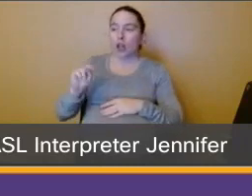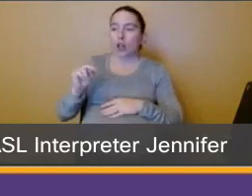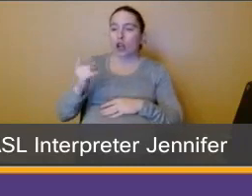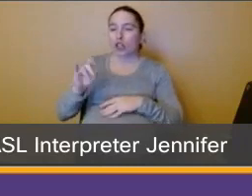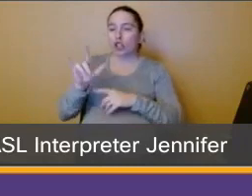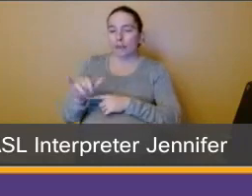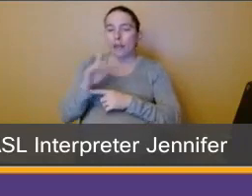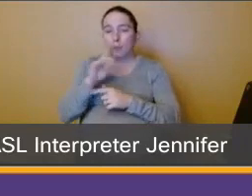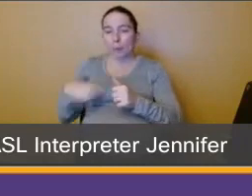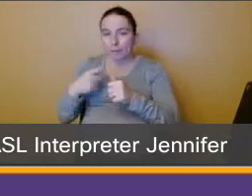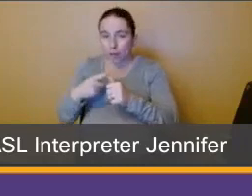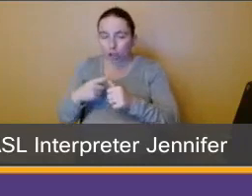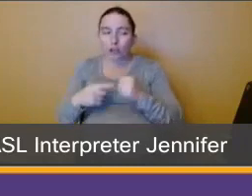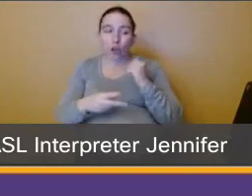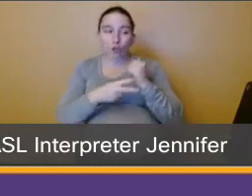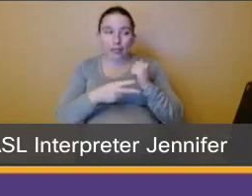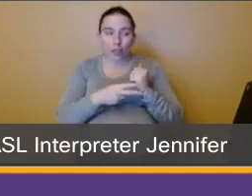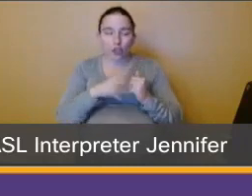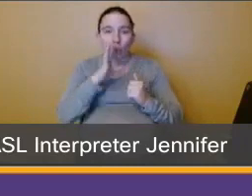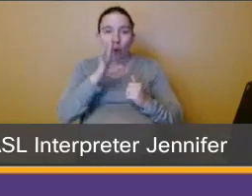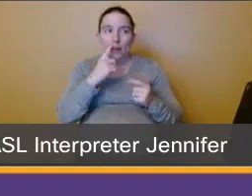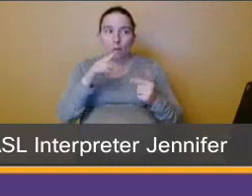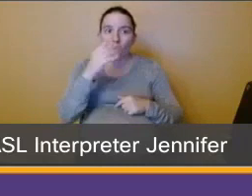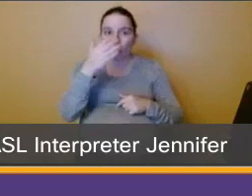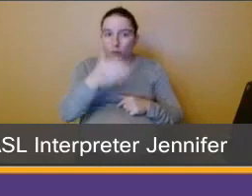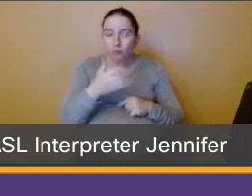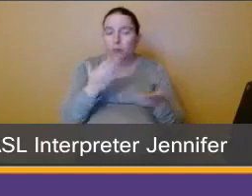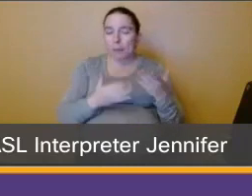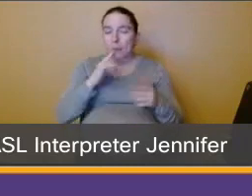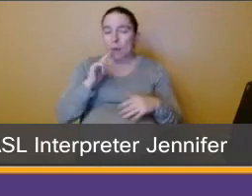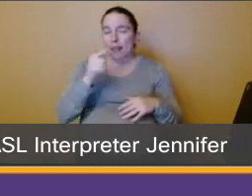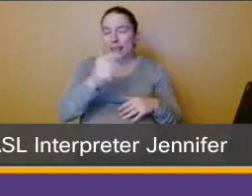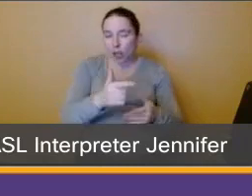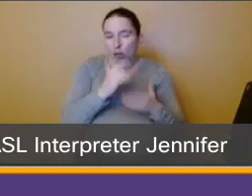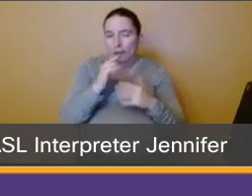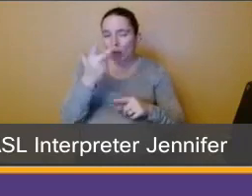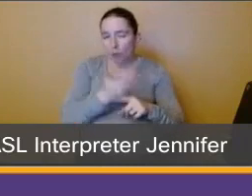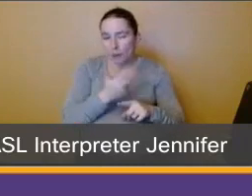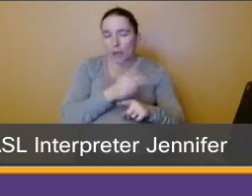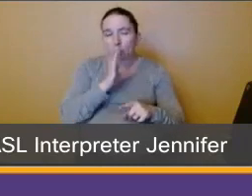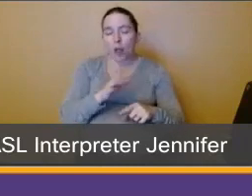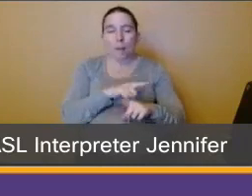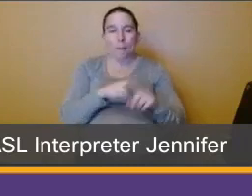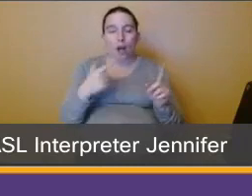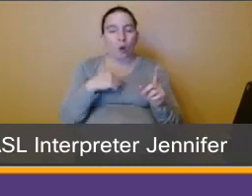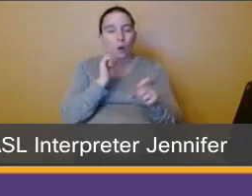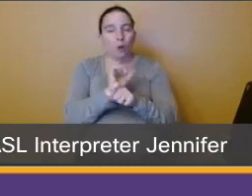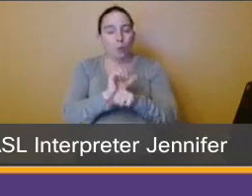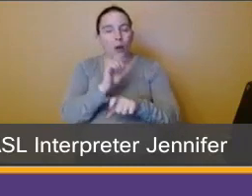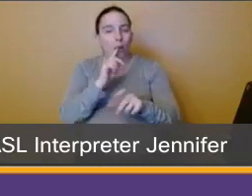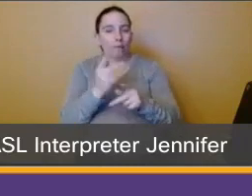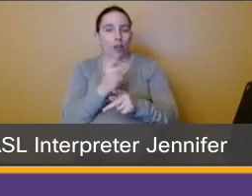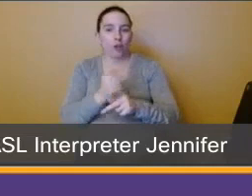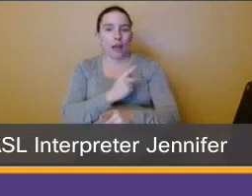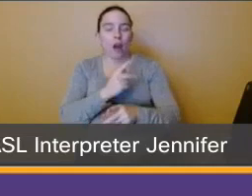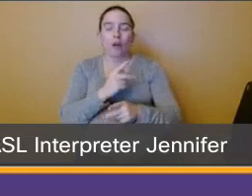nature, that may come later in the quarter, but we are working to finalize the calculations, as I mentioned